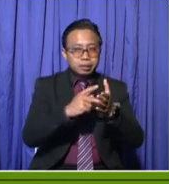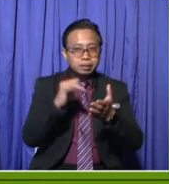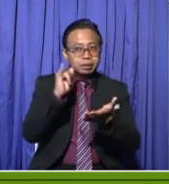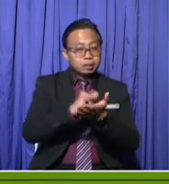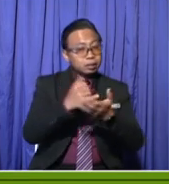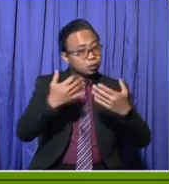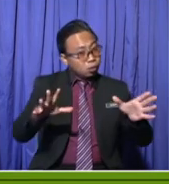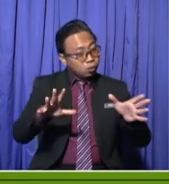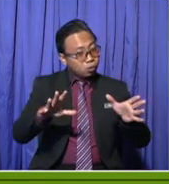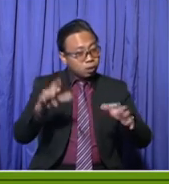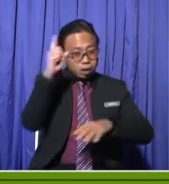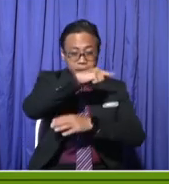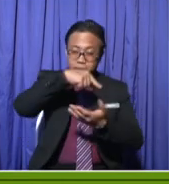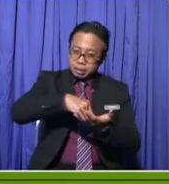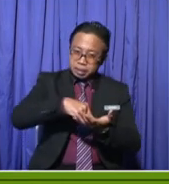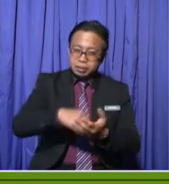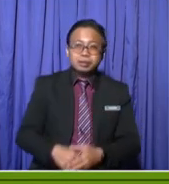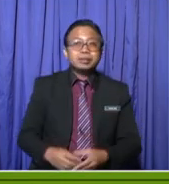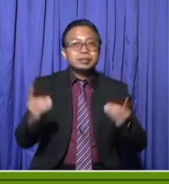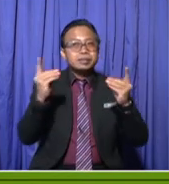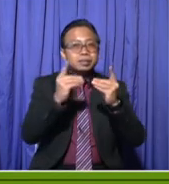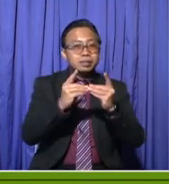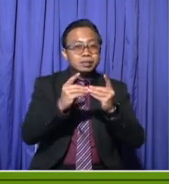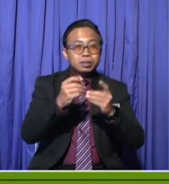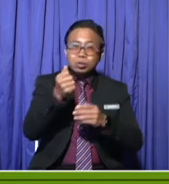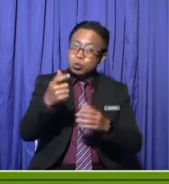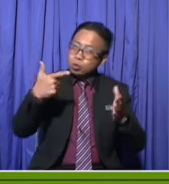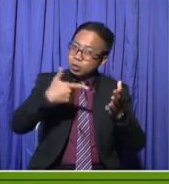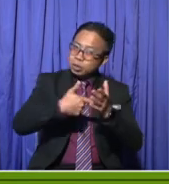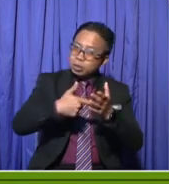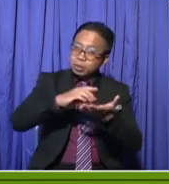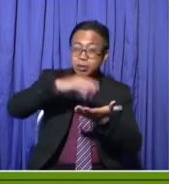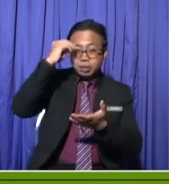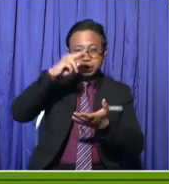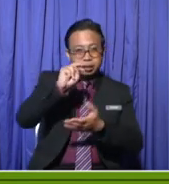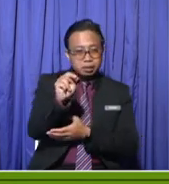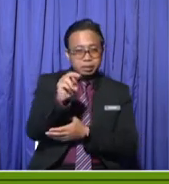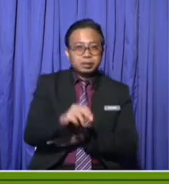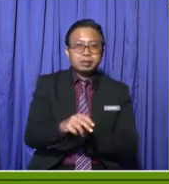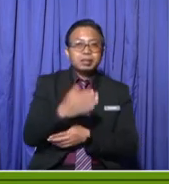today. See you again in the next lesson. Thank you.